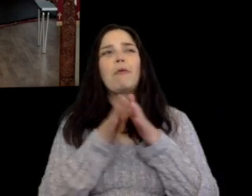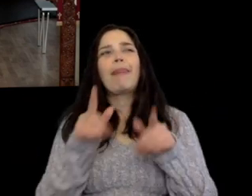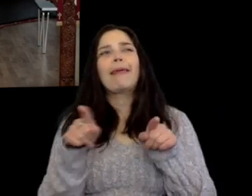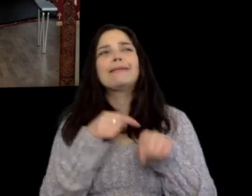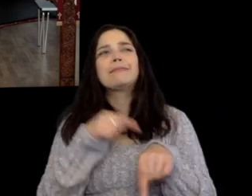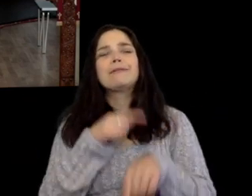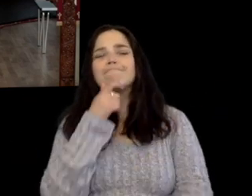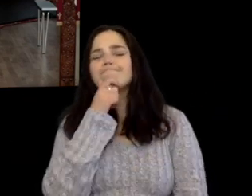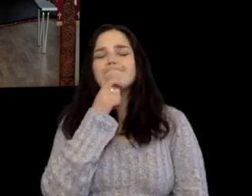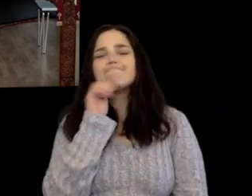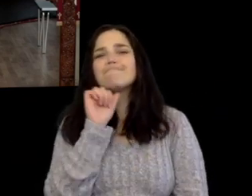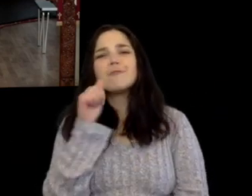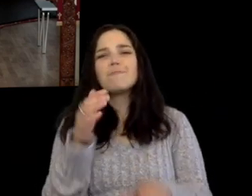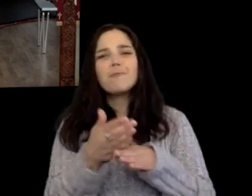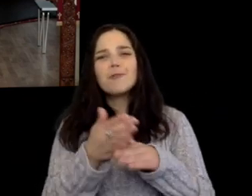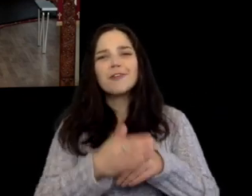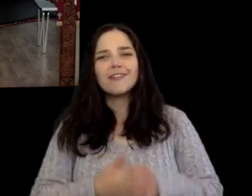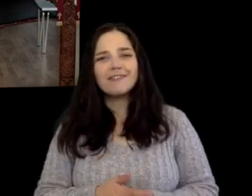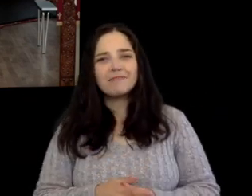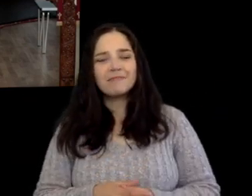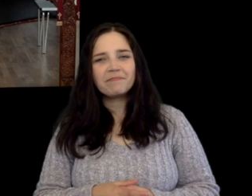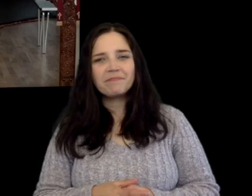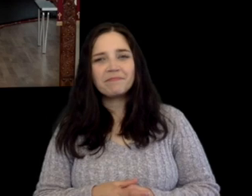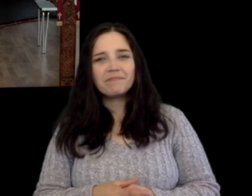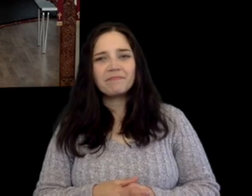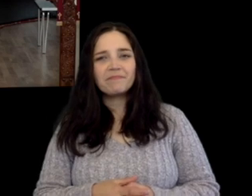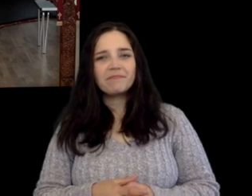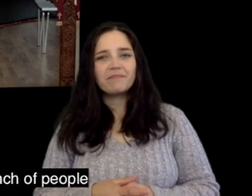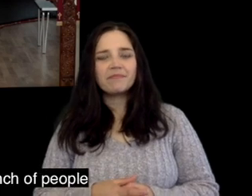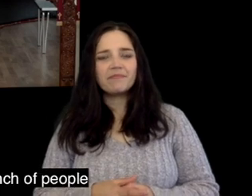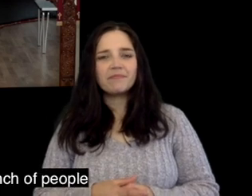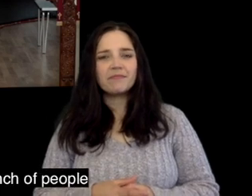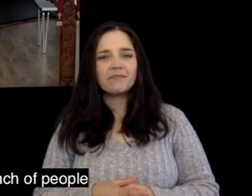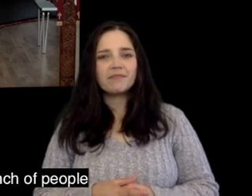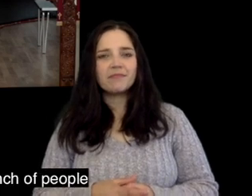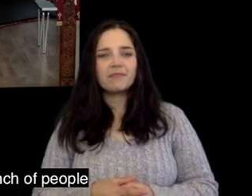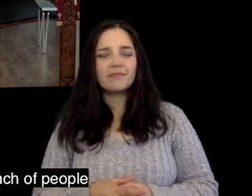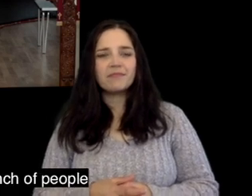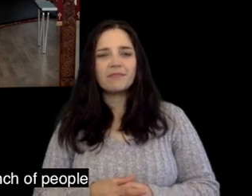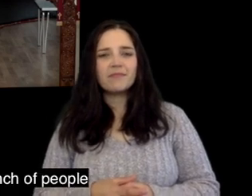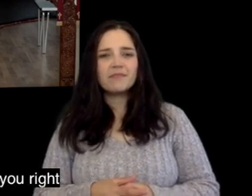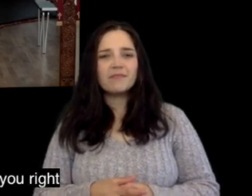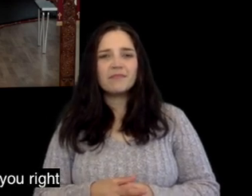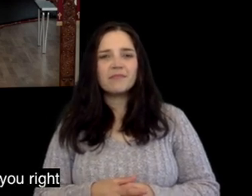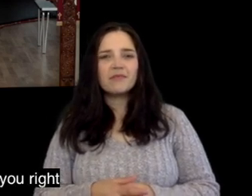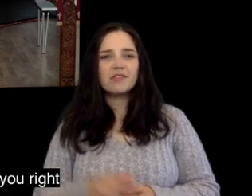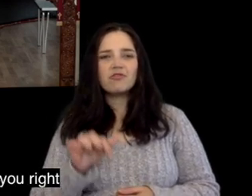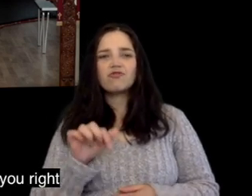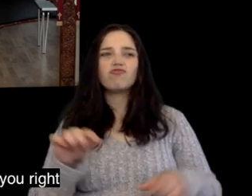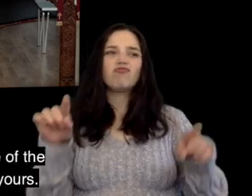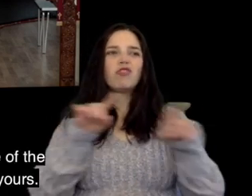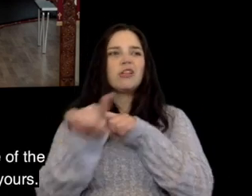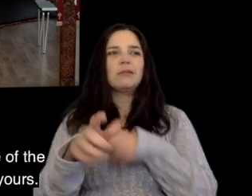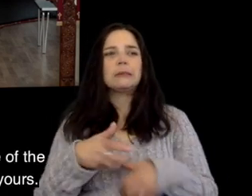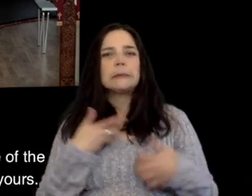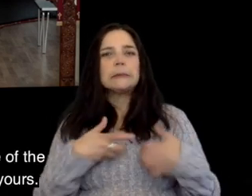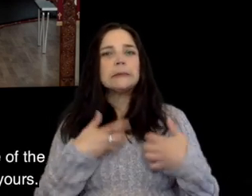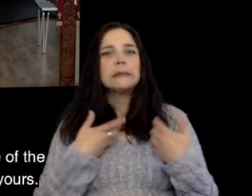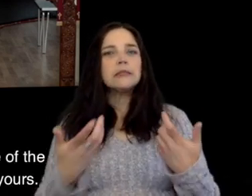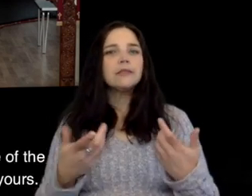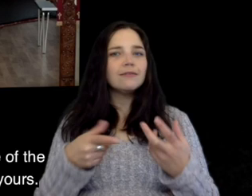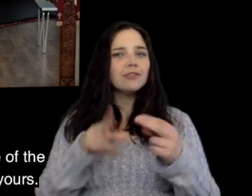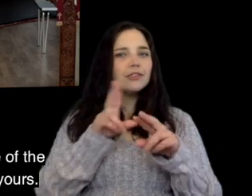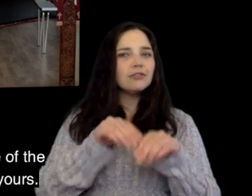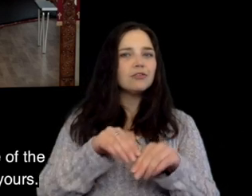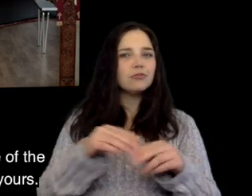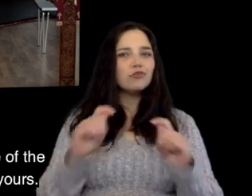that. Doesn't work. It doesn't work. Try be cheesed off with a bunch of people who are just not